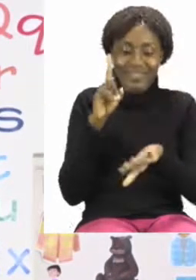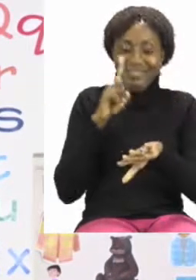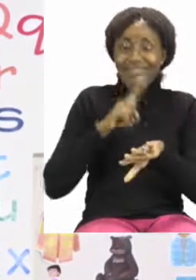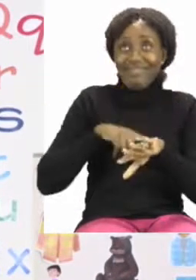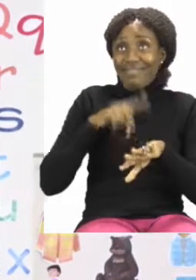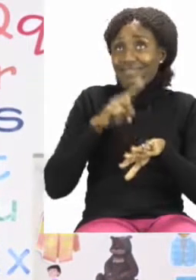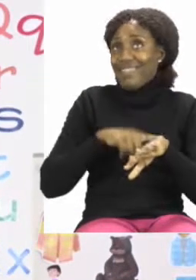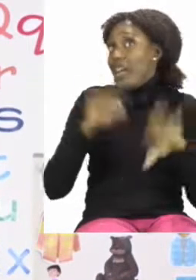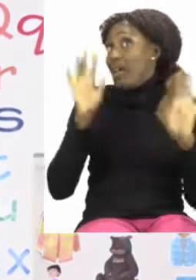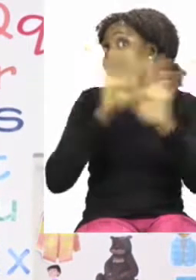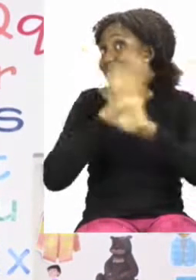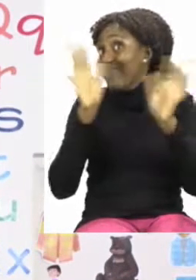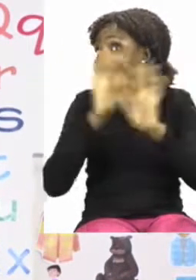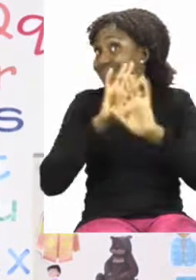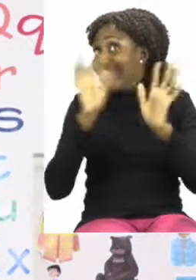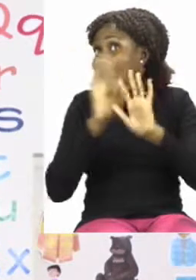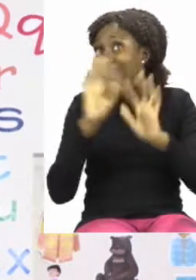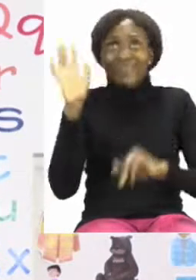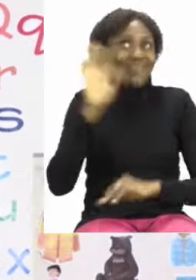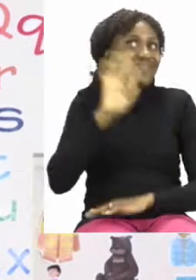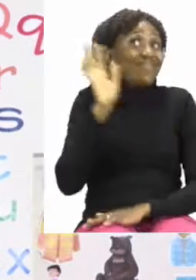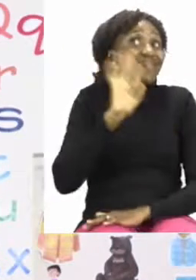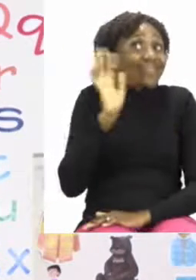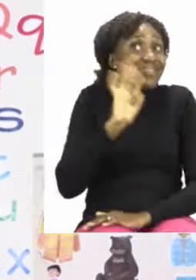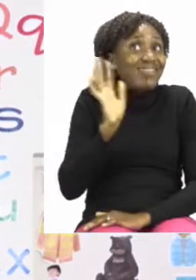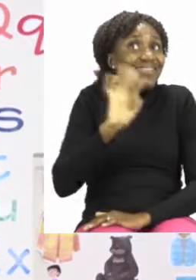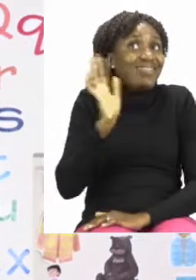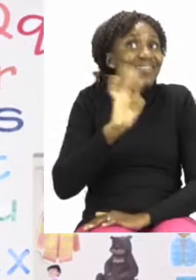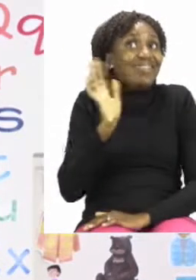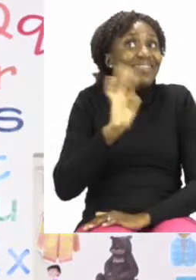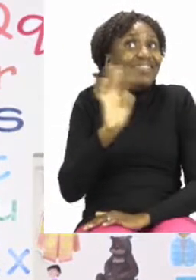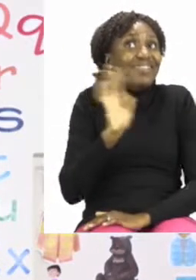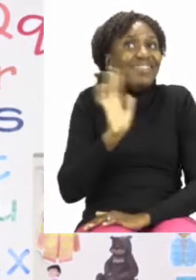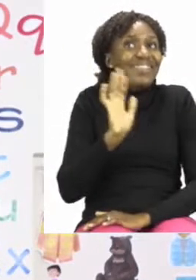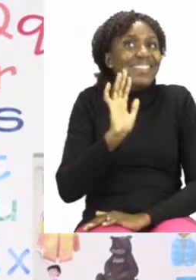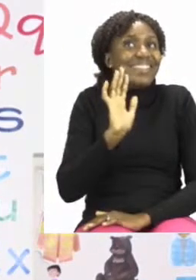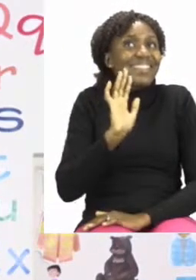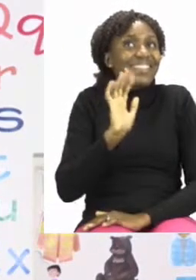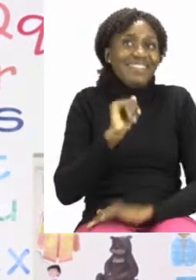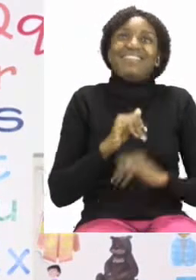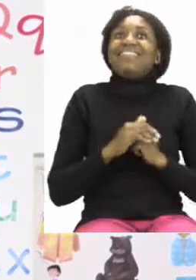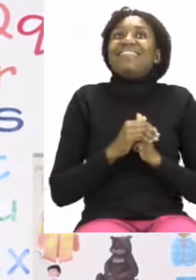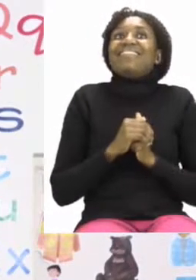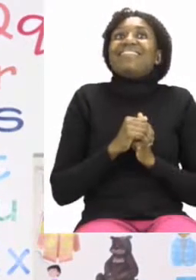goodbye. It's time to say goodbye.